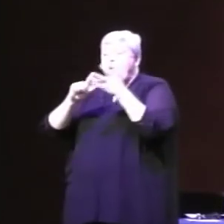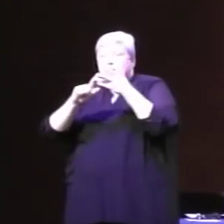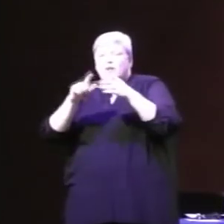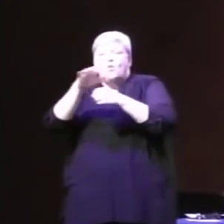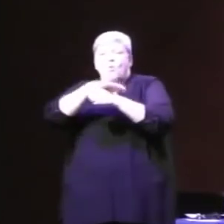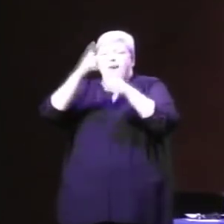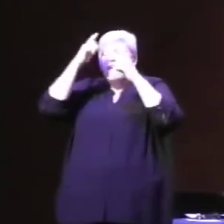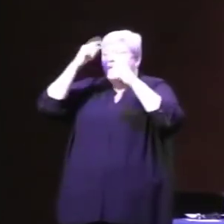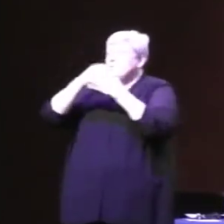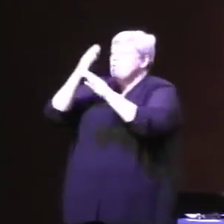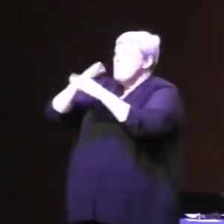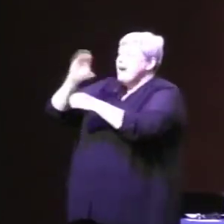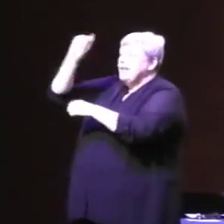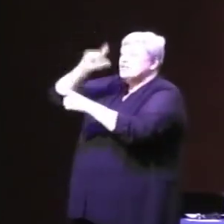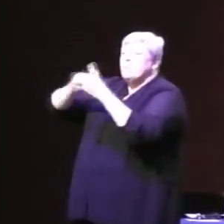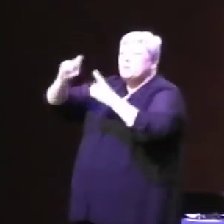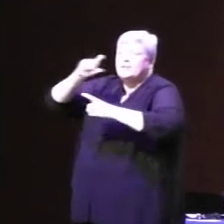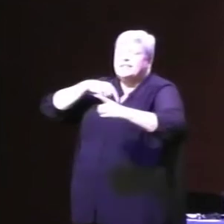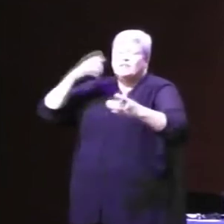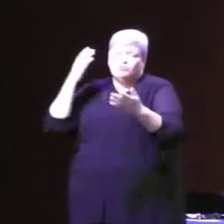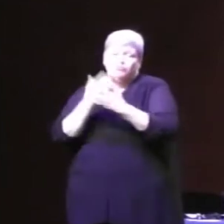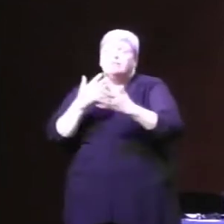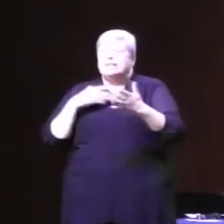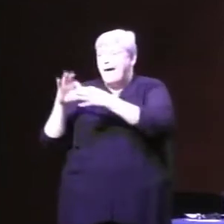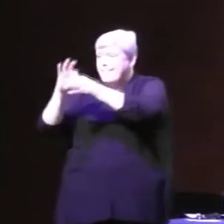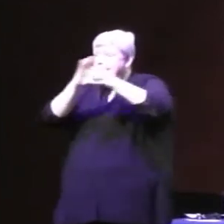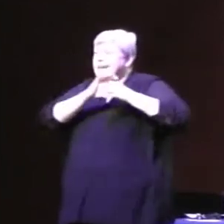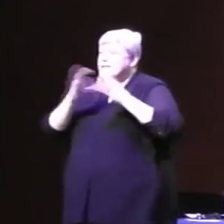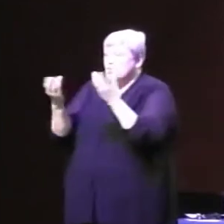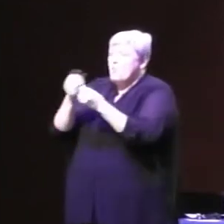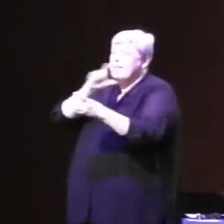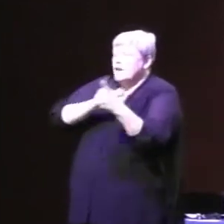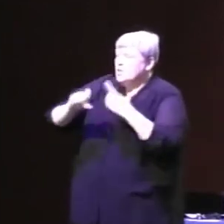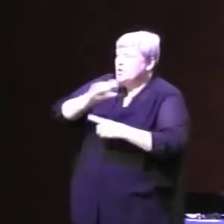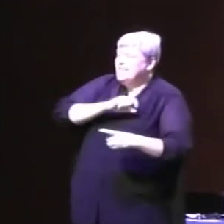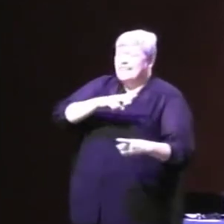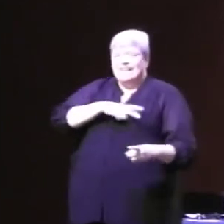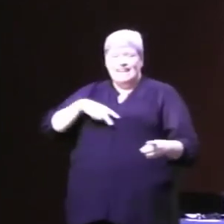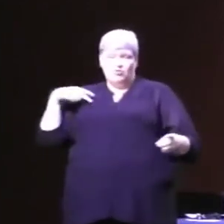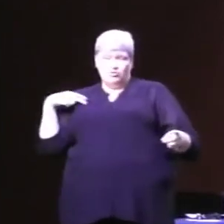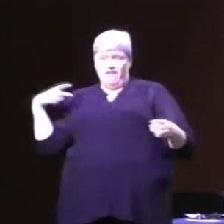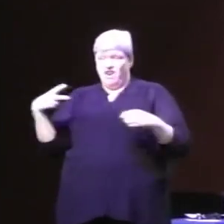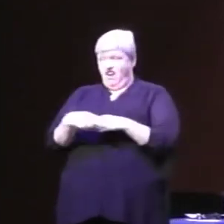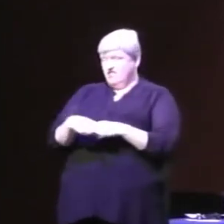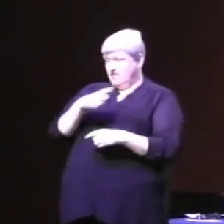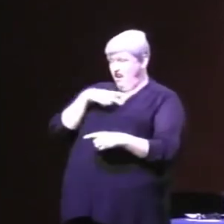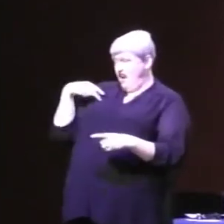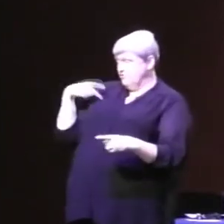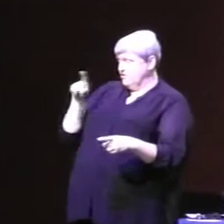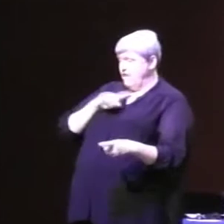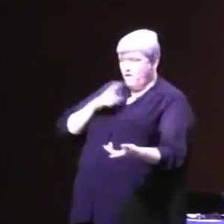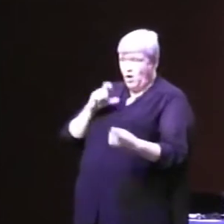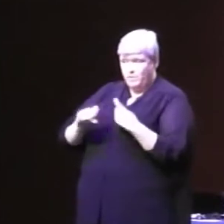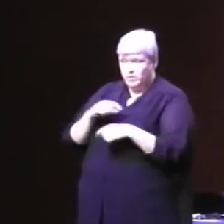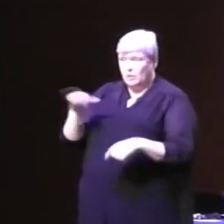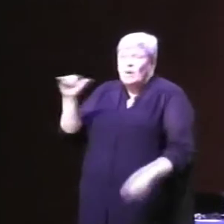working class communities. It's about standing in alliance with communities. Are you councillors for cuts or are you councillors for